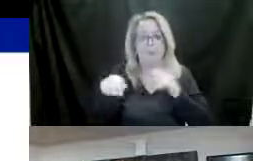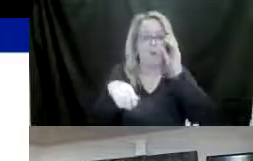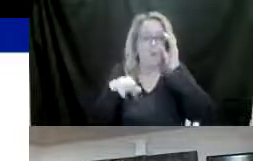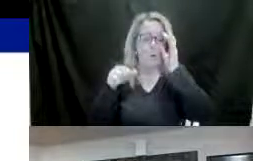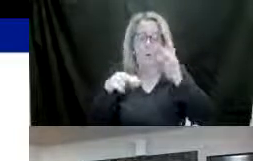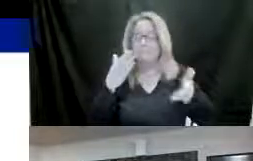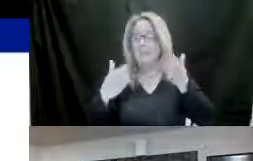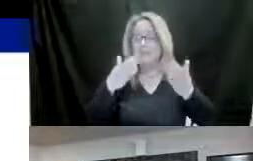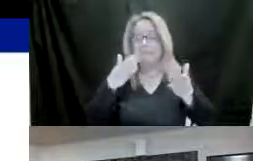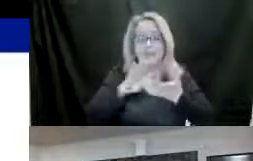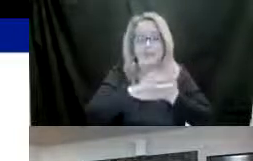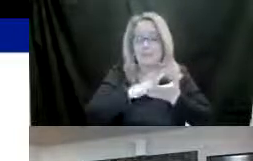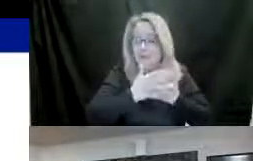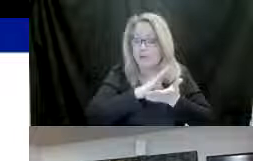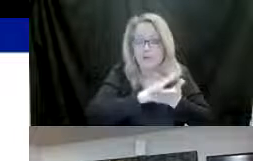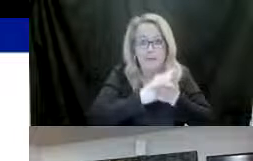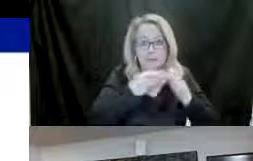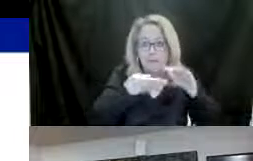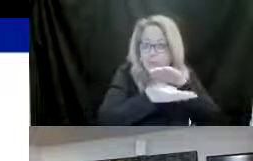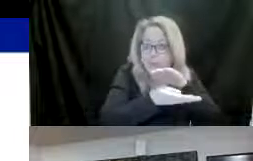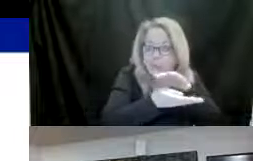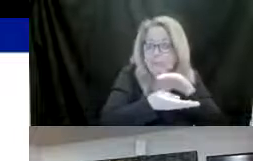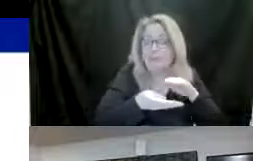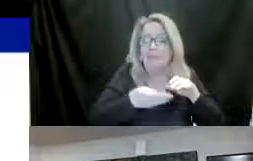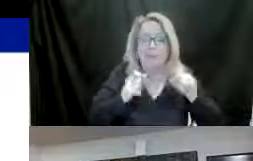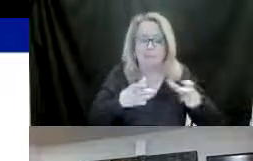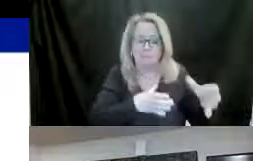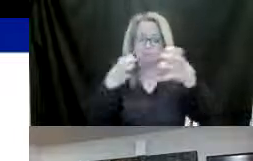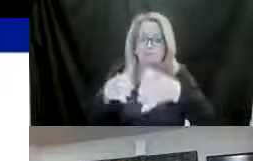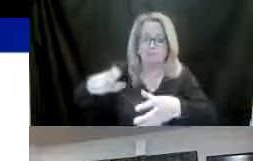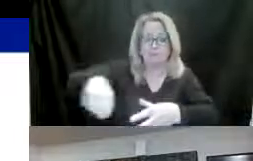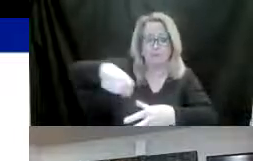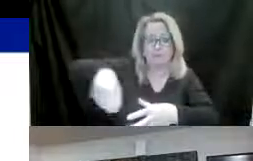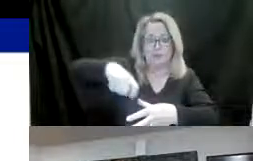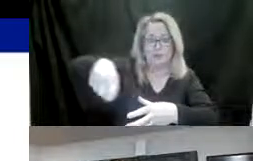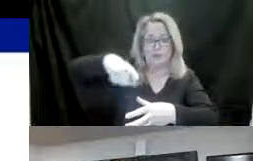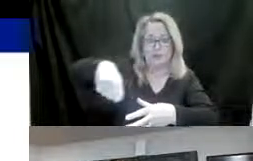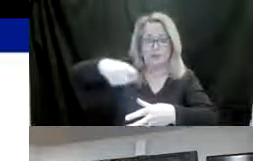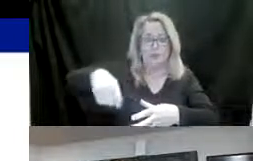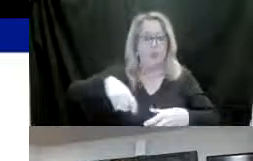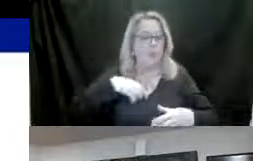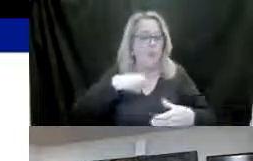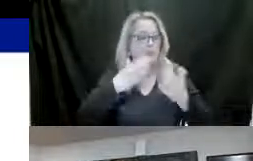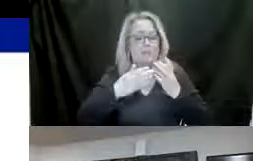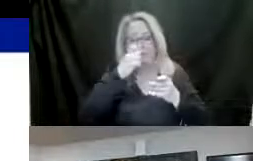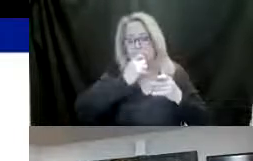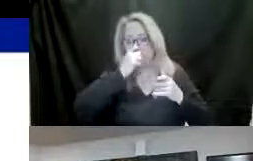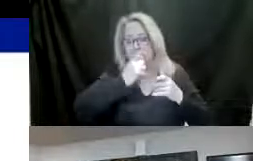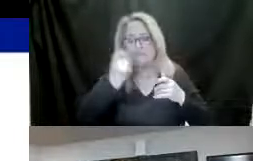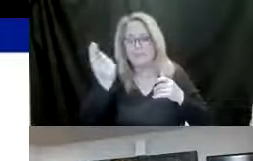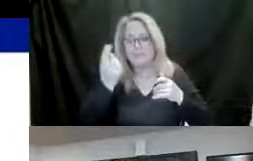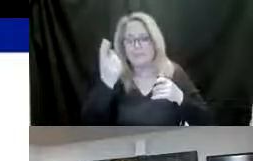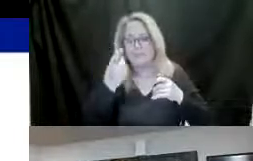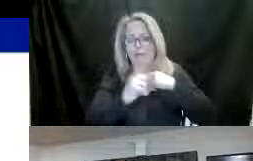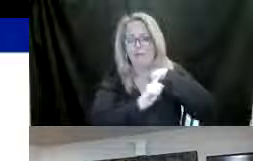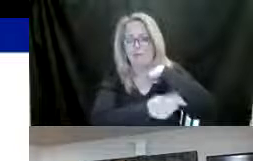in the kitchen, or other kinds of things like that. Throwing something in the wastebasket, either with help or independently. So